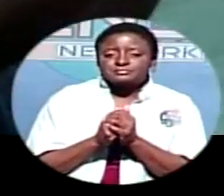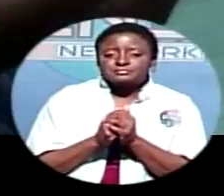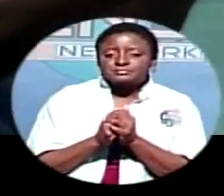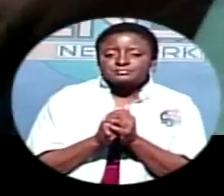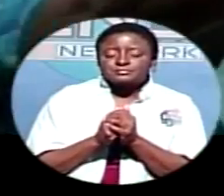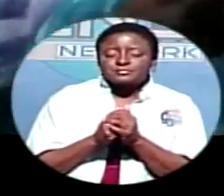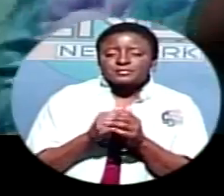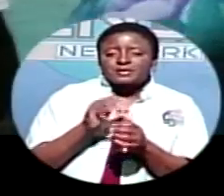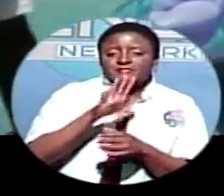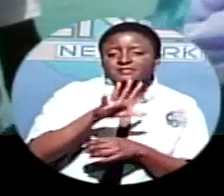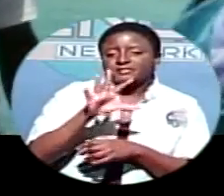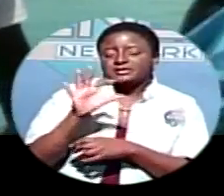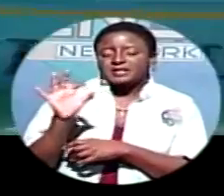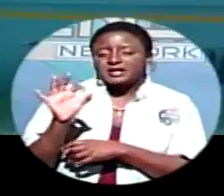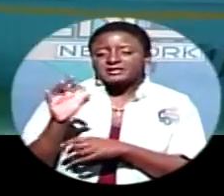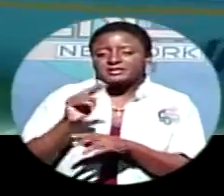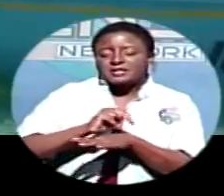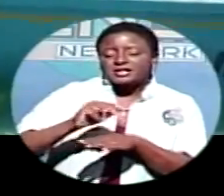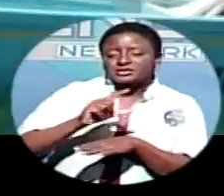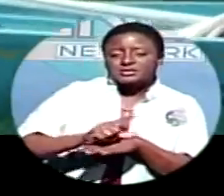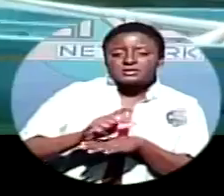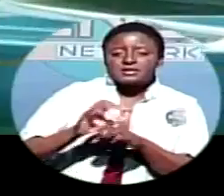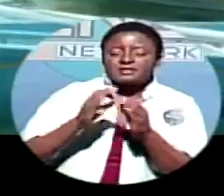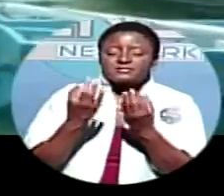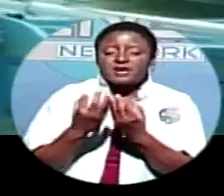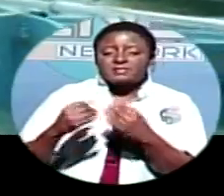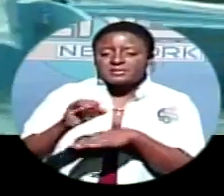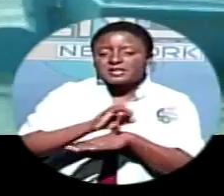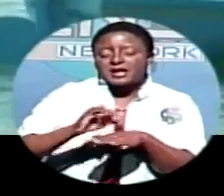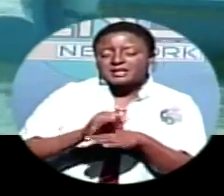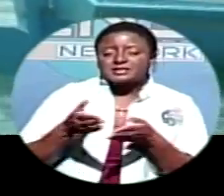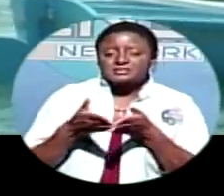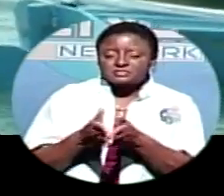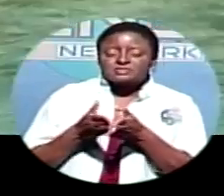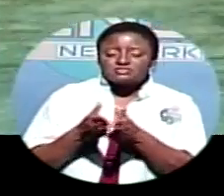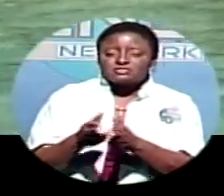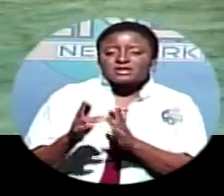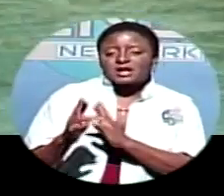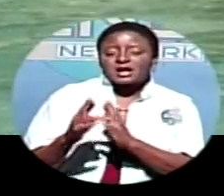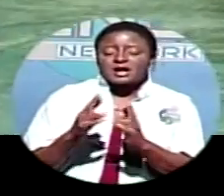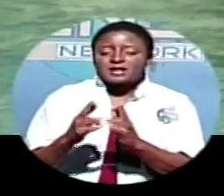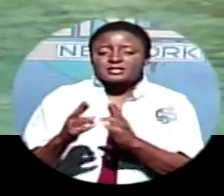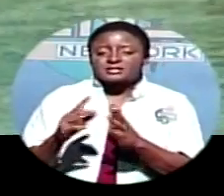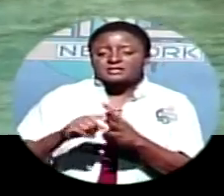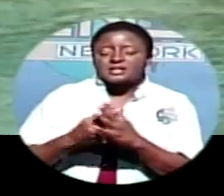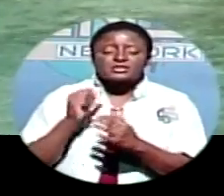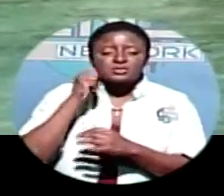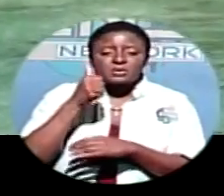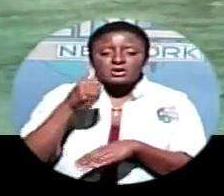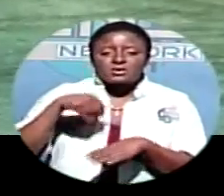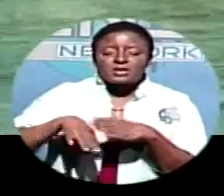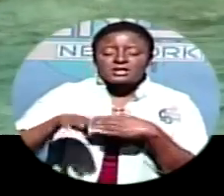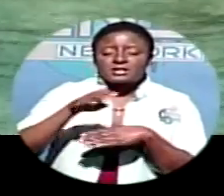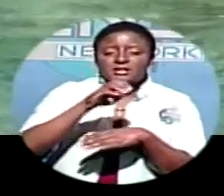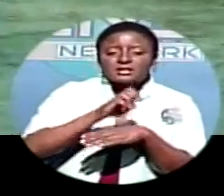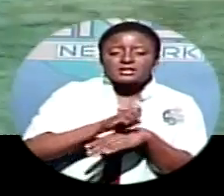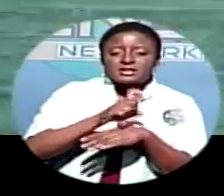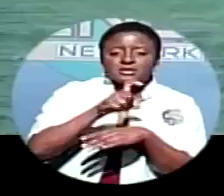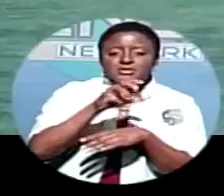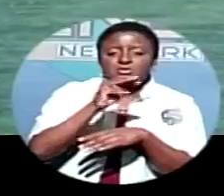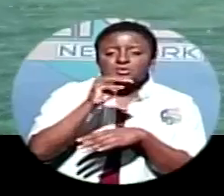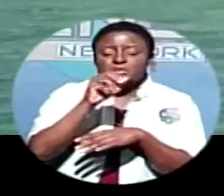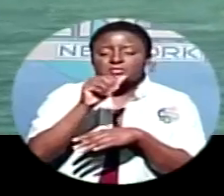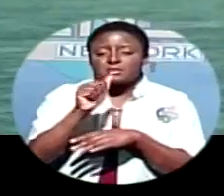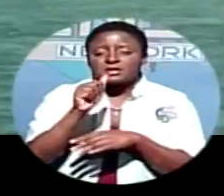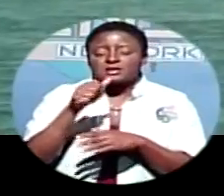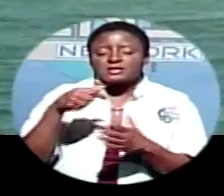Well, the 59th National Family Island Regatta getting underway tomorrow in Georgetown, Exuma. And this year, there will be a new sloop for the juniors